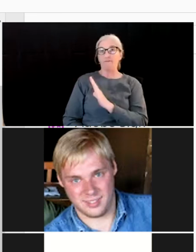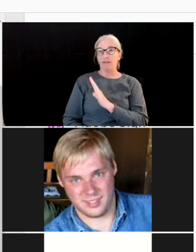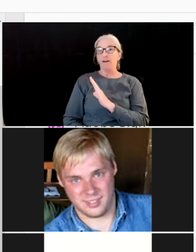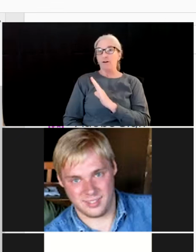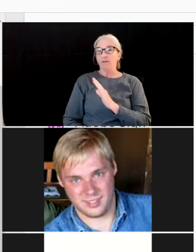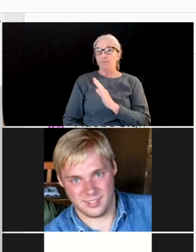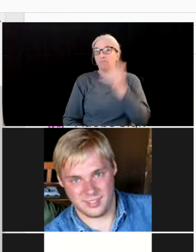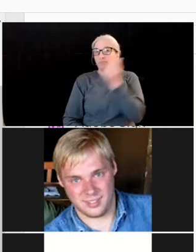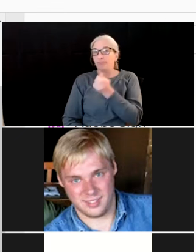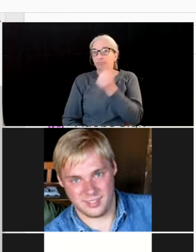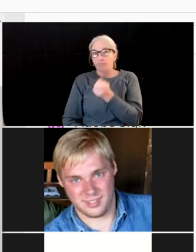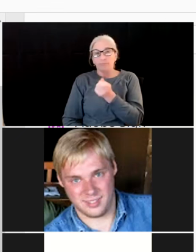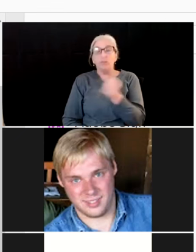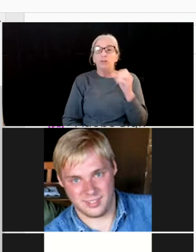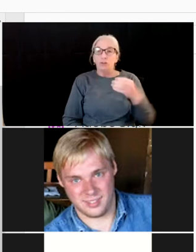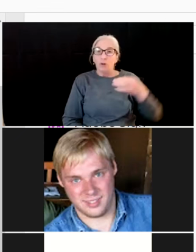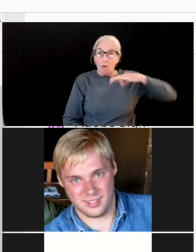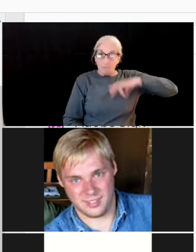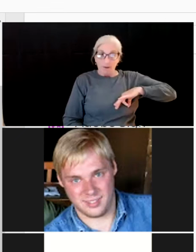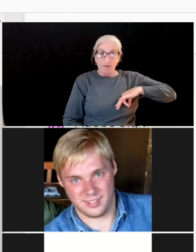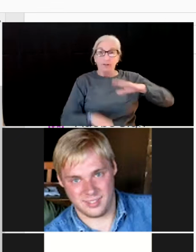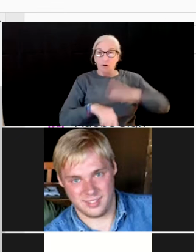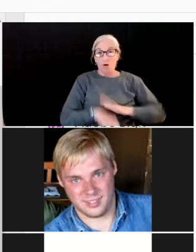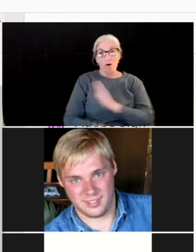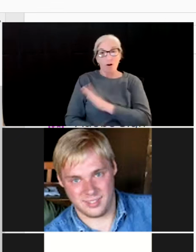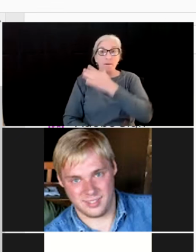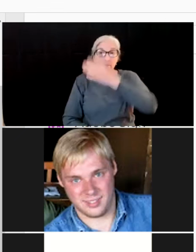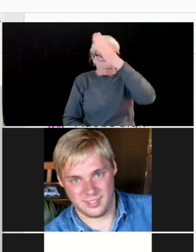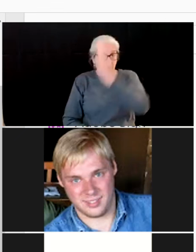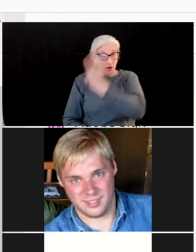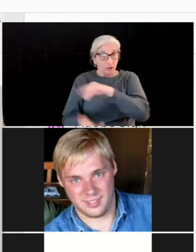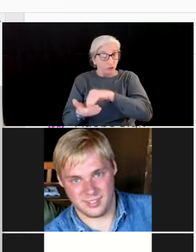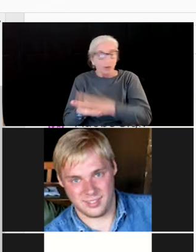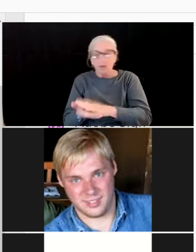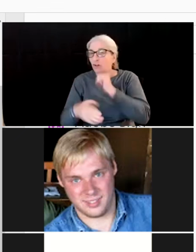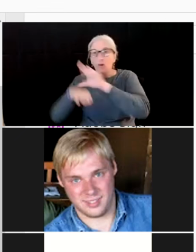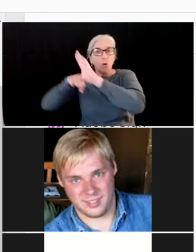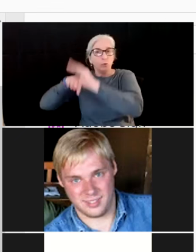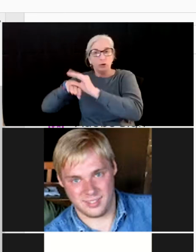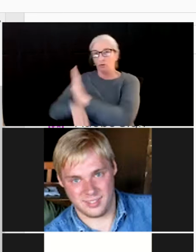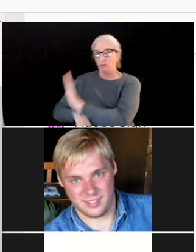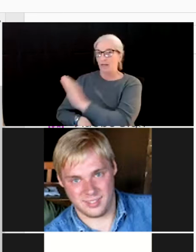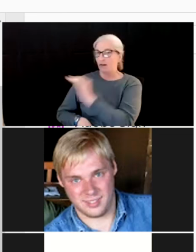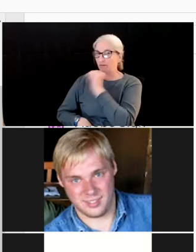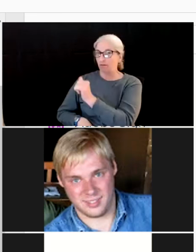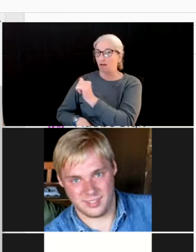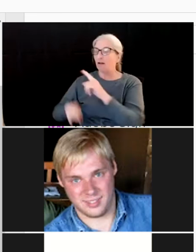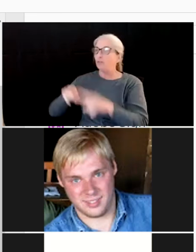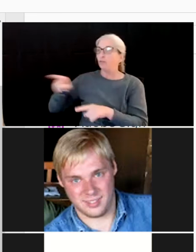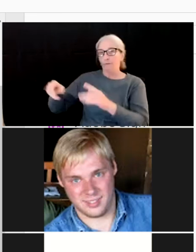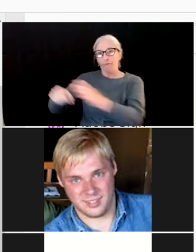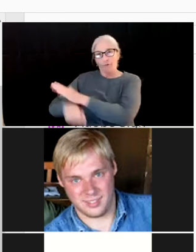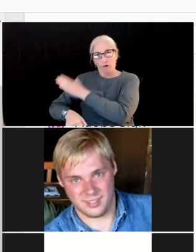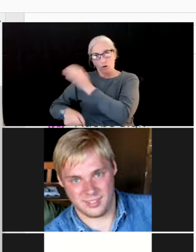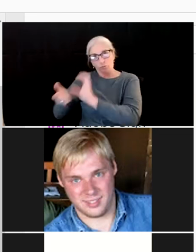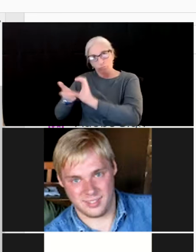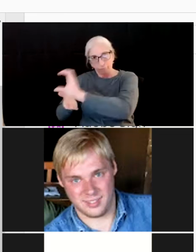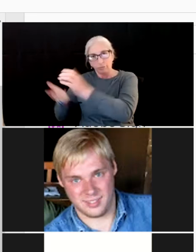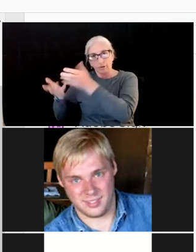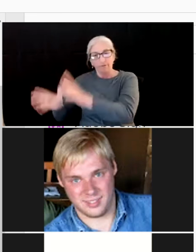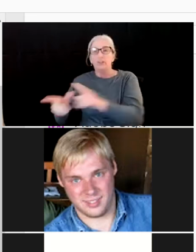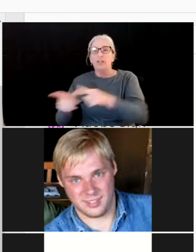the record of a parent do not reduce the parent's benefits. It just means that the disabled child is eligible for a